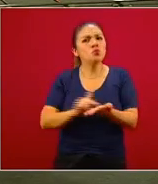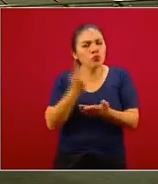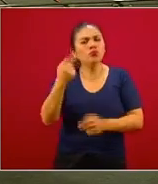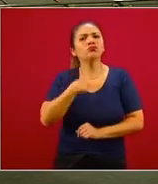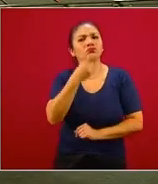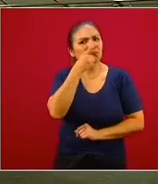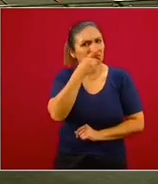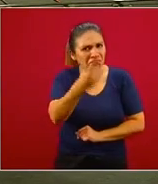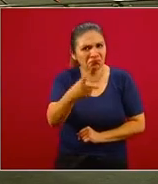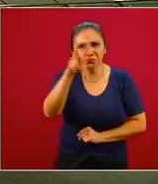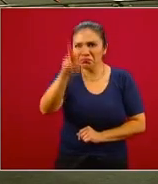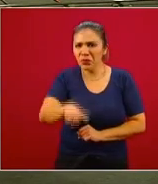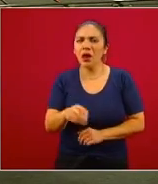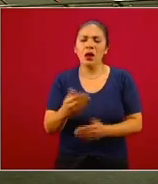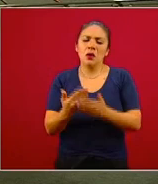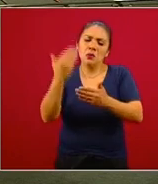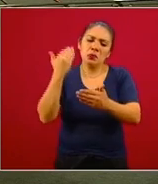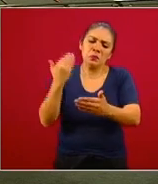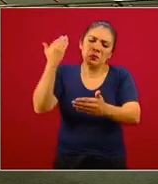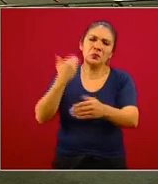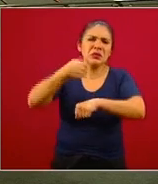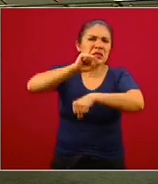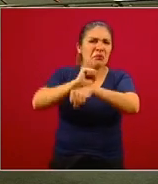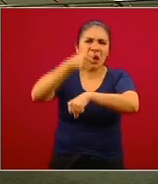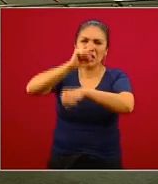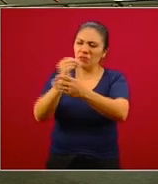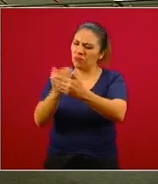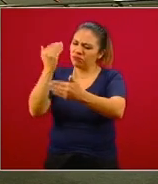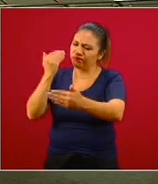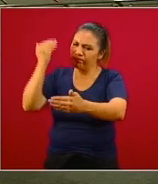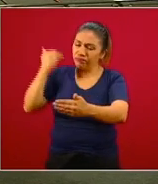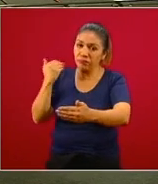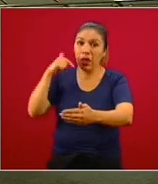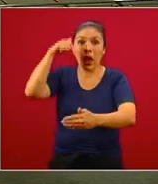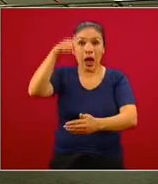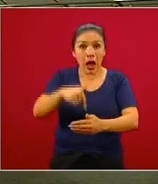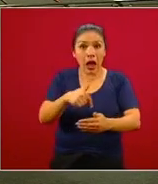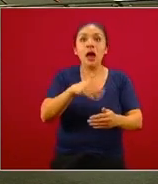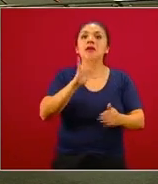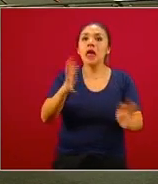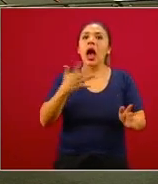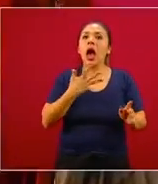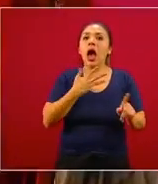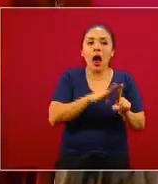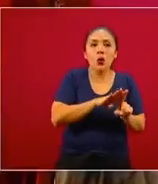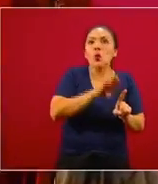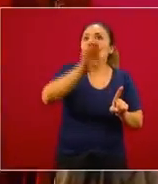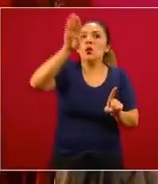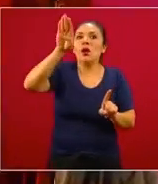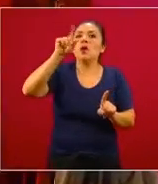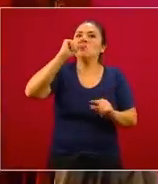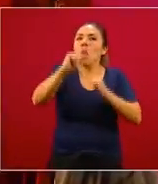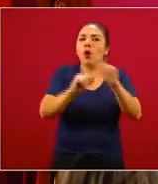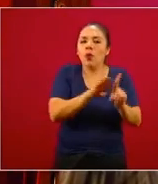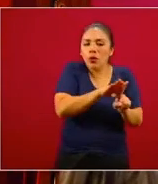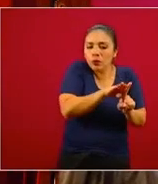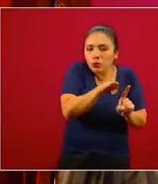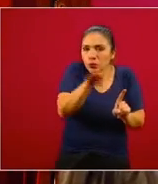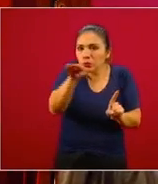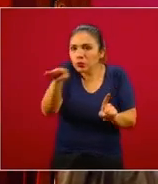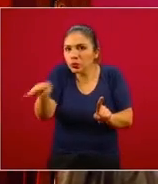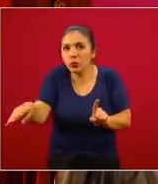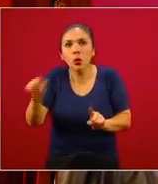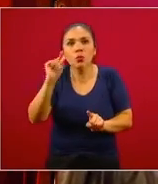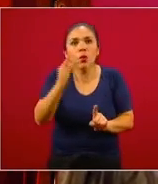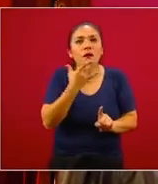to reduce the total number of cases. And now I would like to show you why we have said, and we said